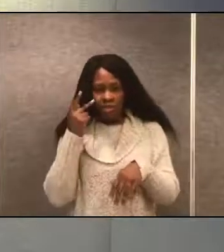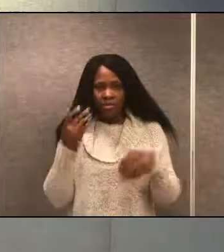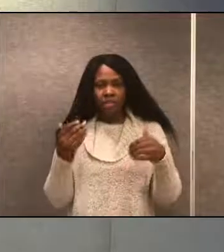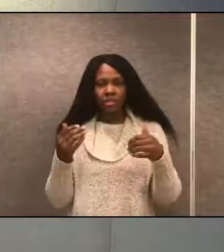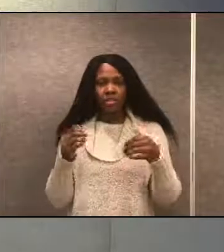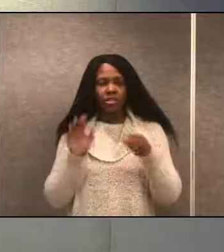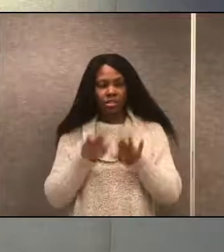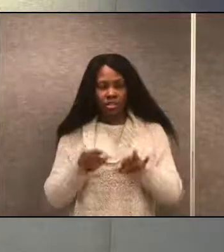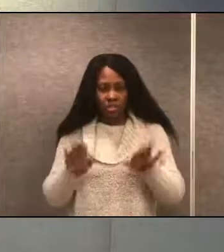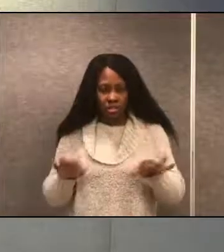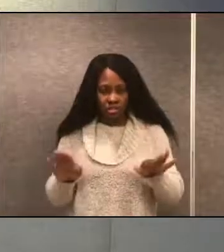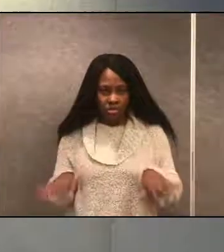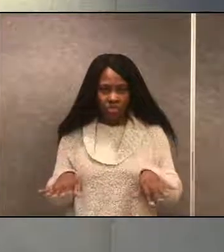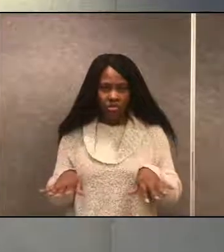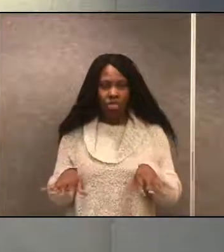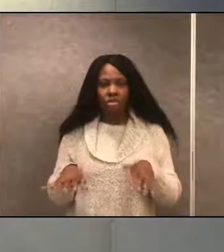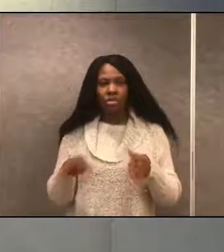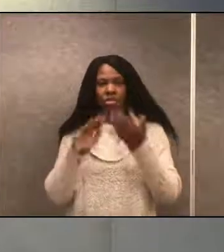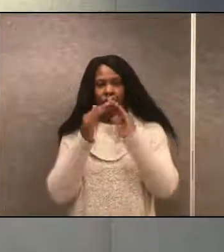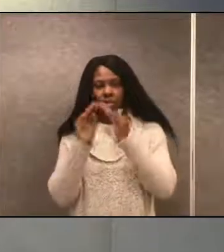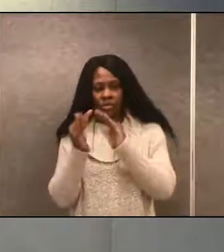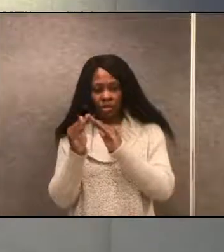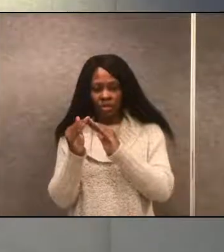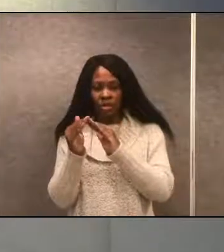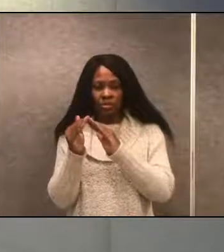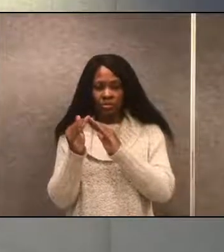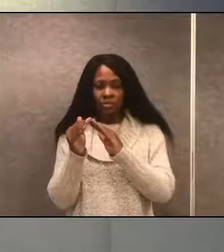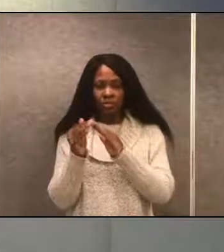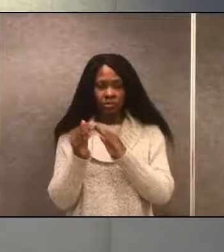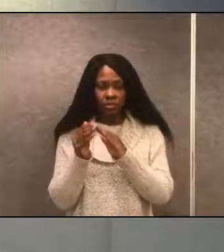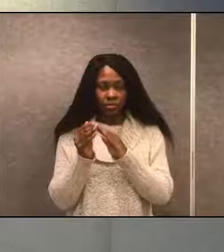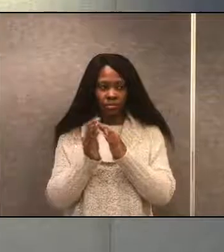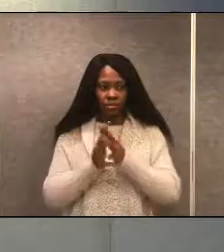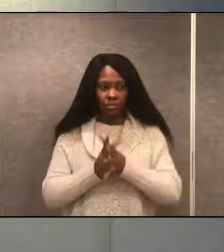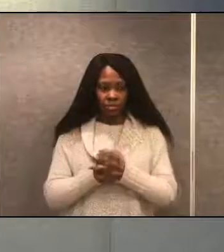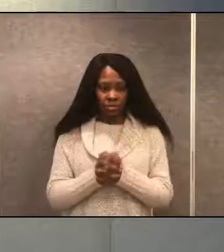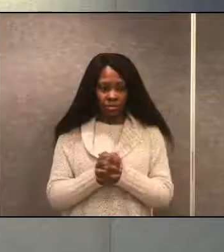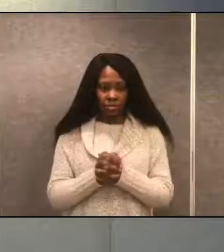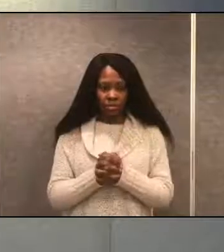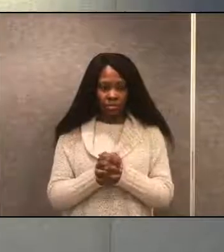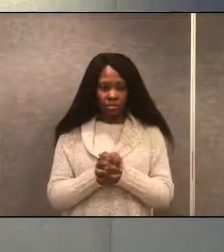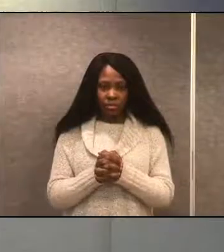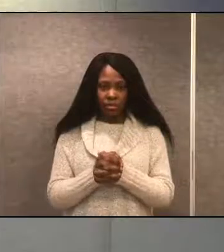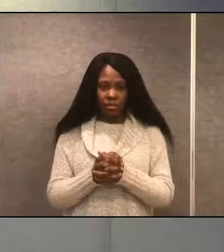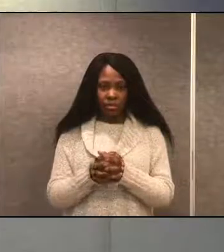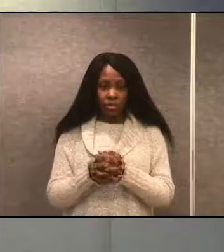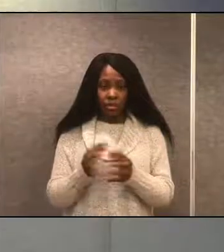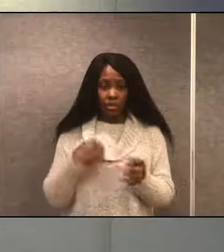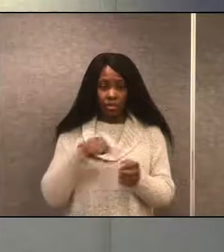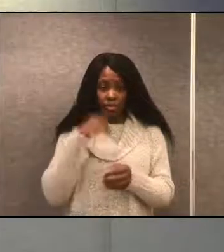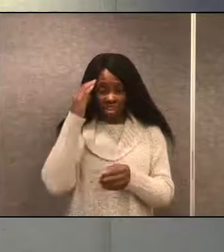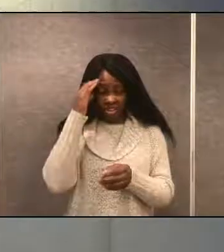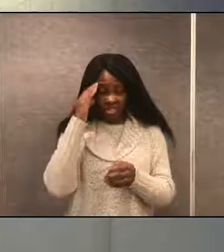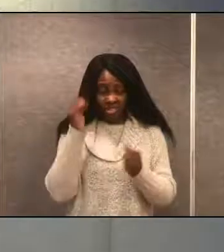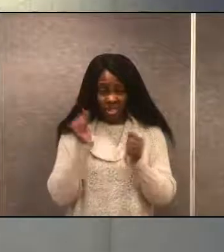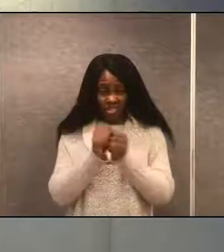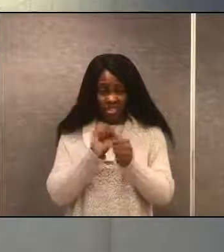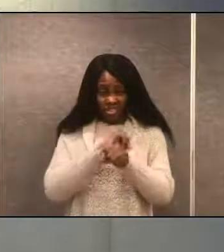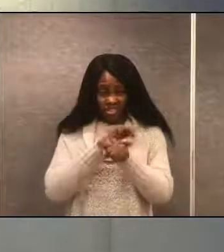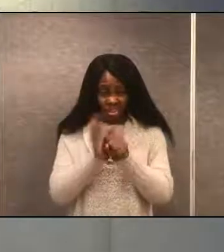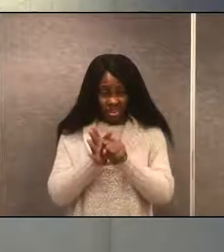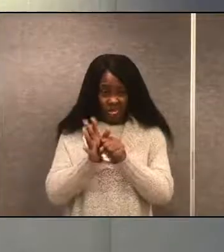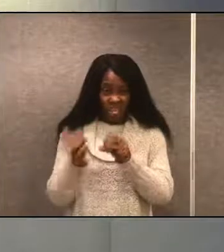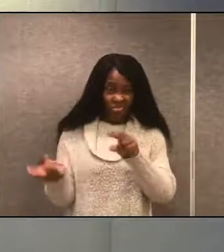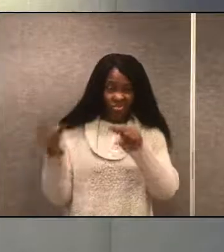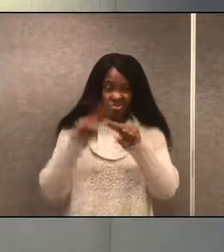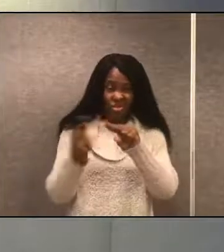that in a few, that is so important with these numbers surging in our community that everybody has